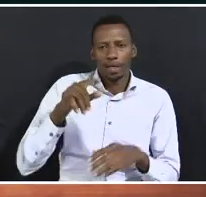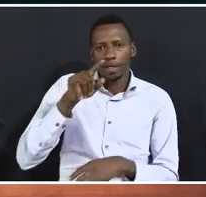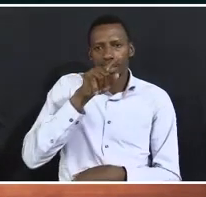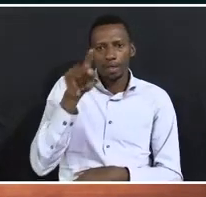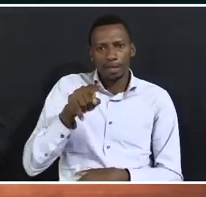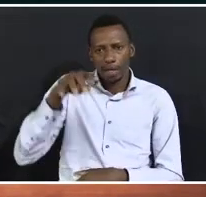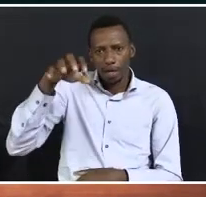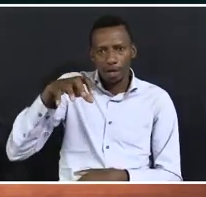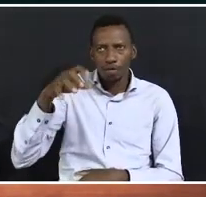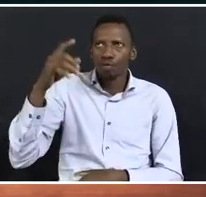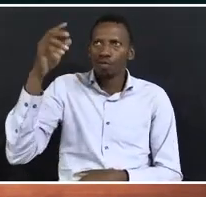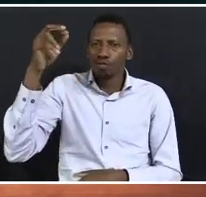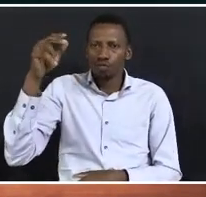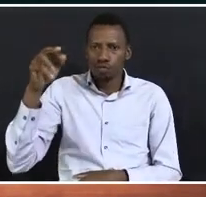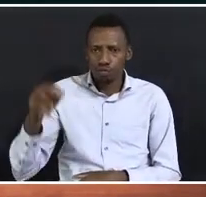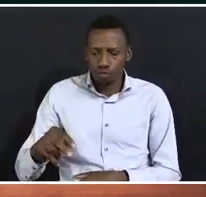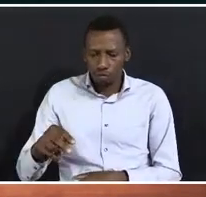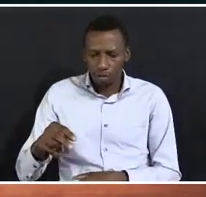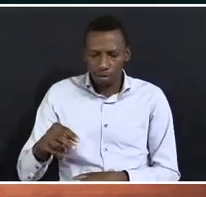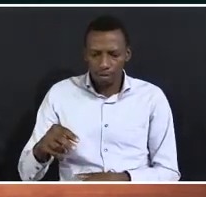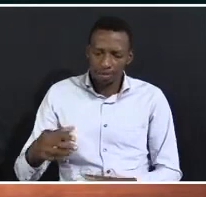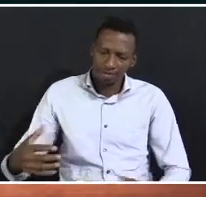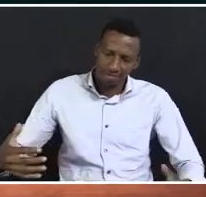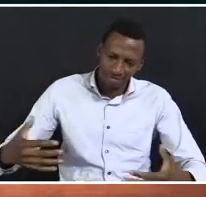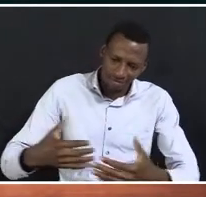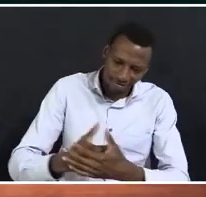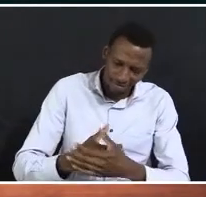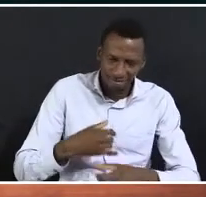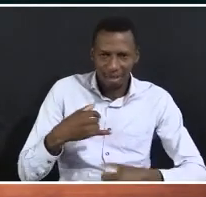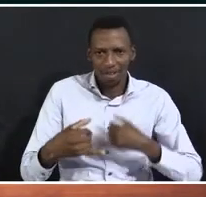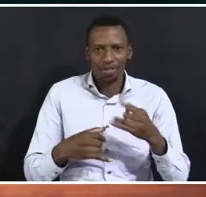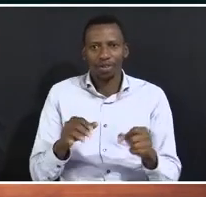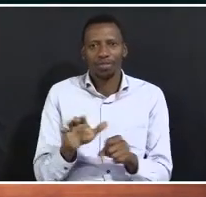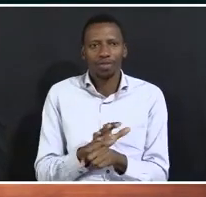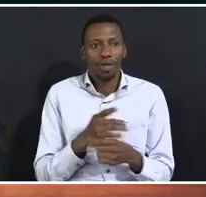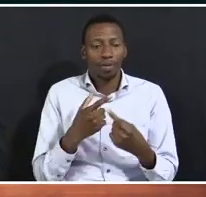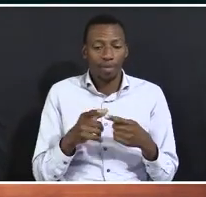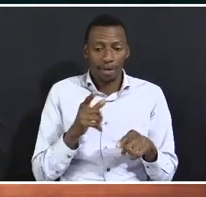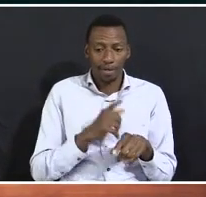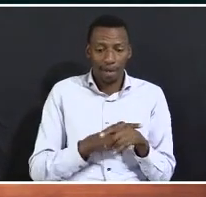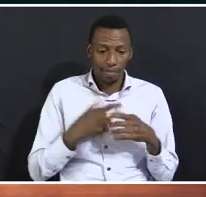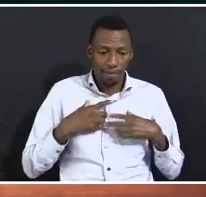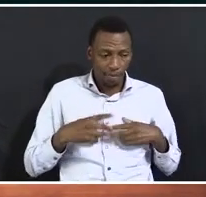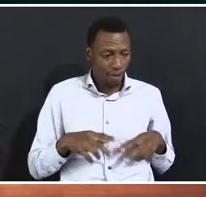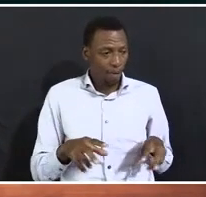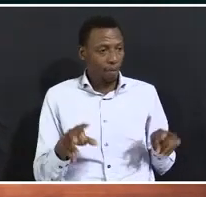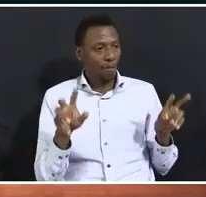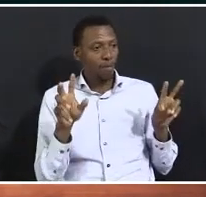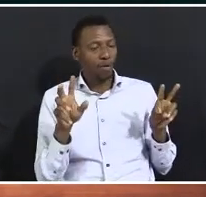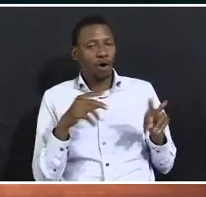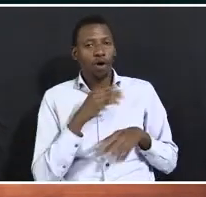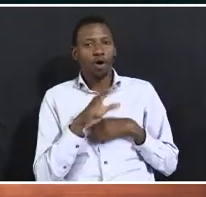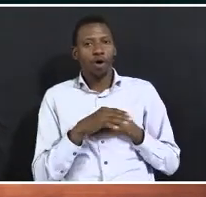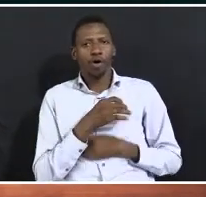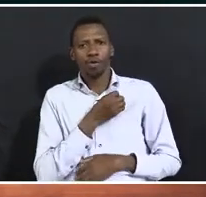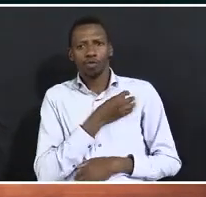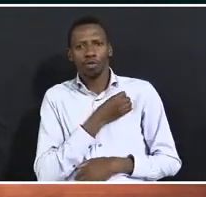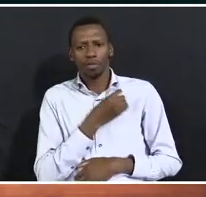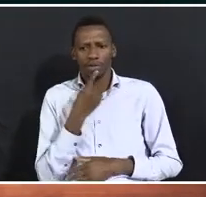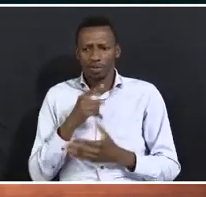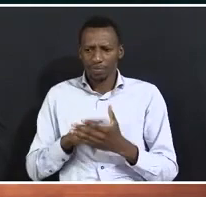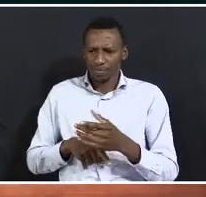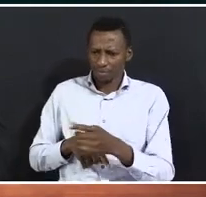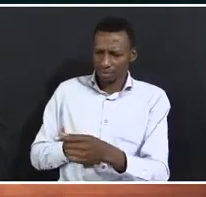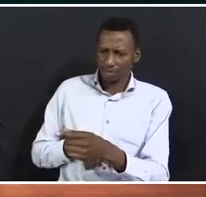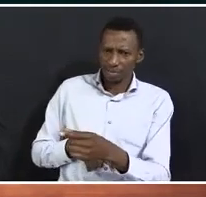down and received him joyfully. But when they saw it, they all complained, saying, He has gone to